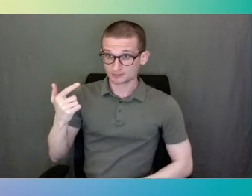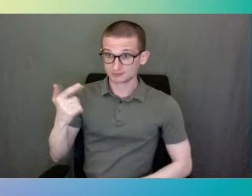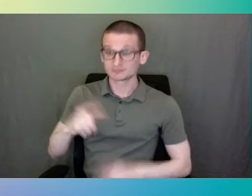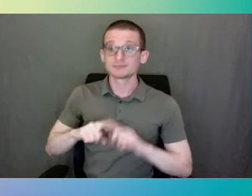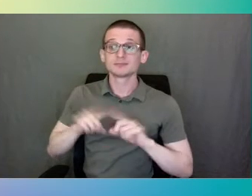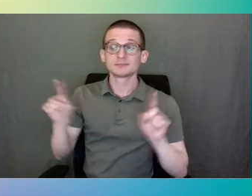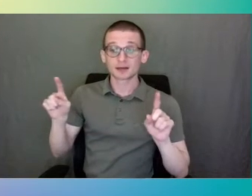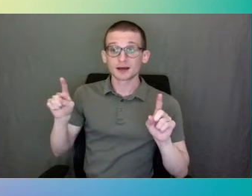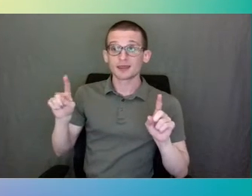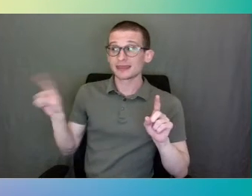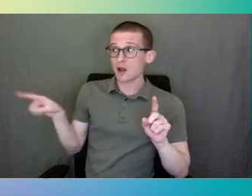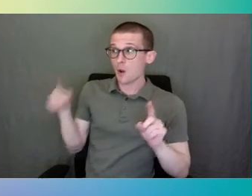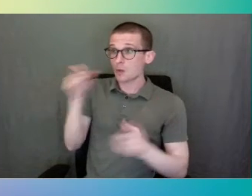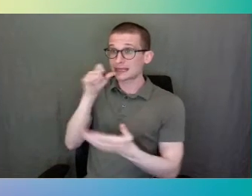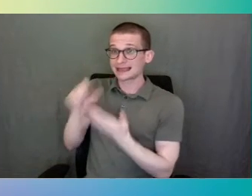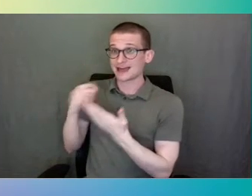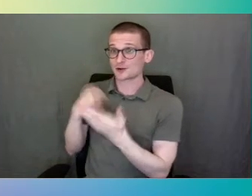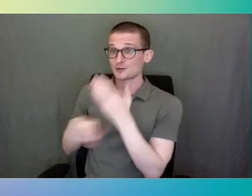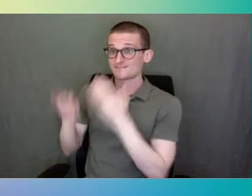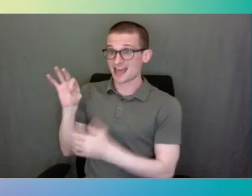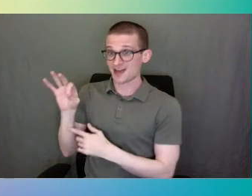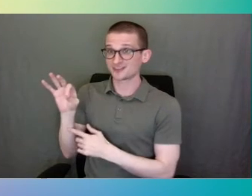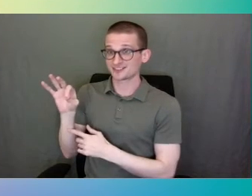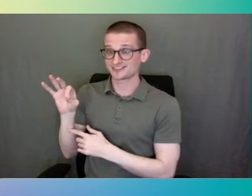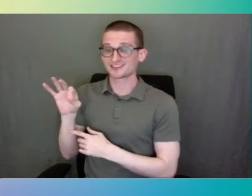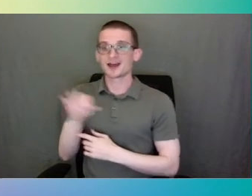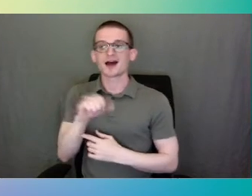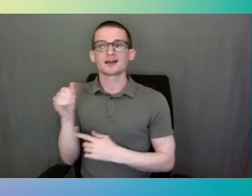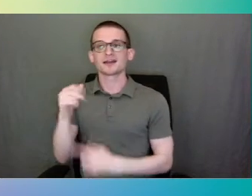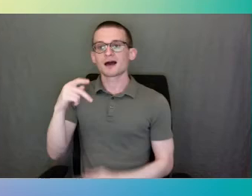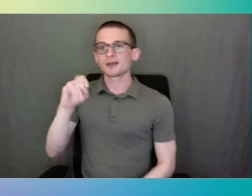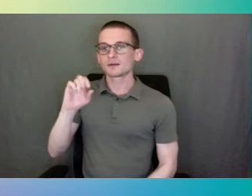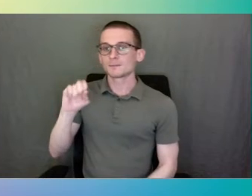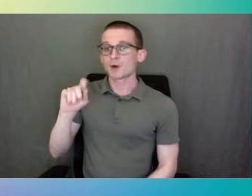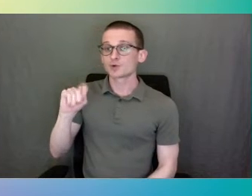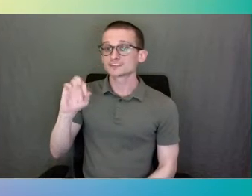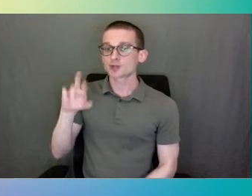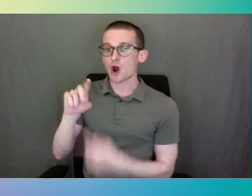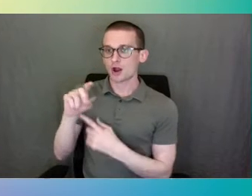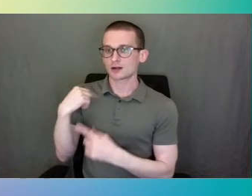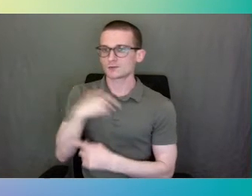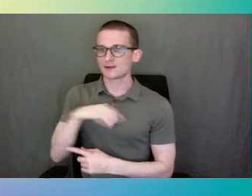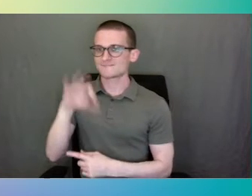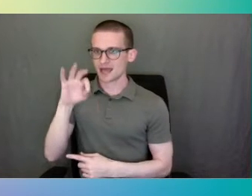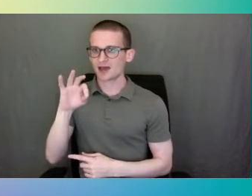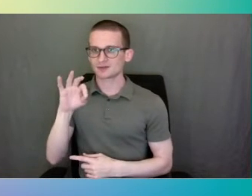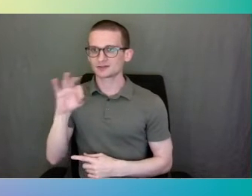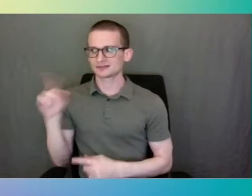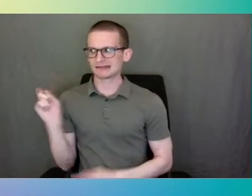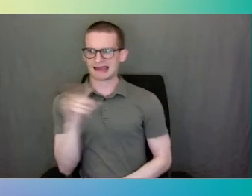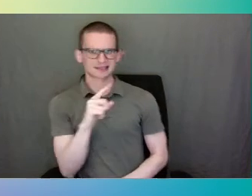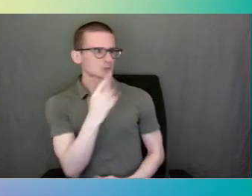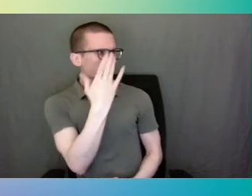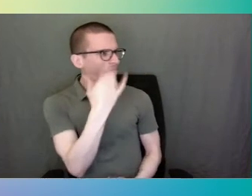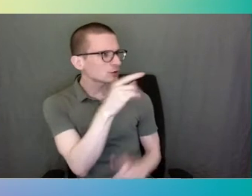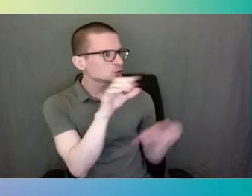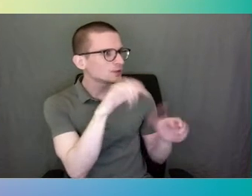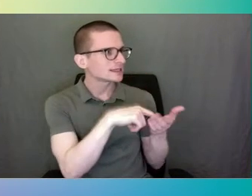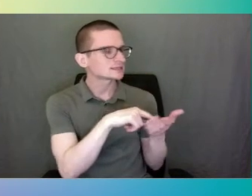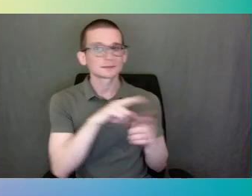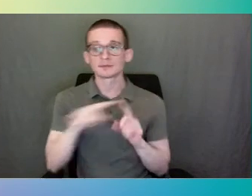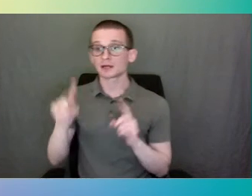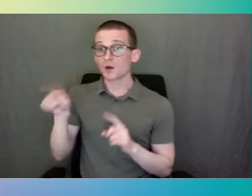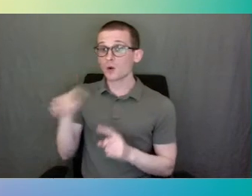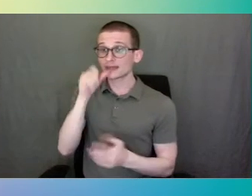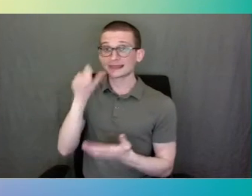letter we found. We found a postcard asking why they had done this, but it was the only letter we found in these archives where somebody